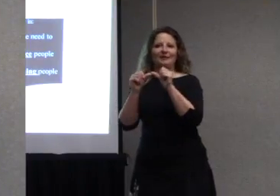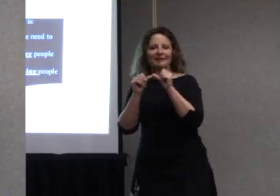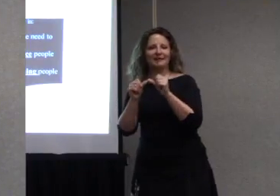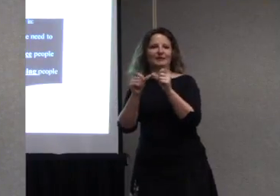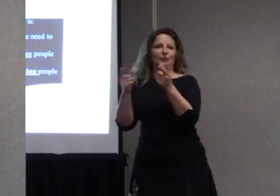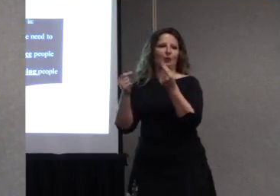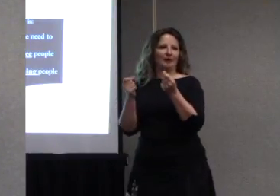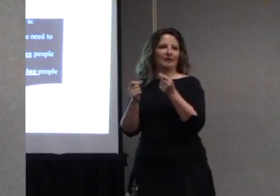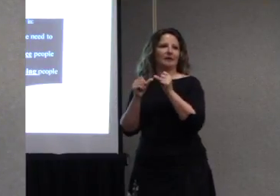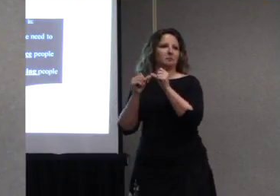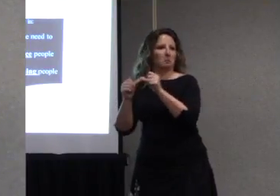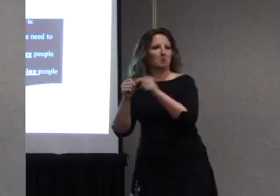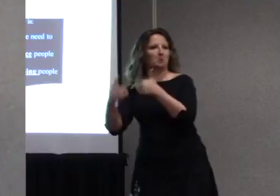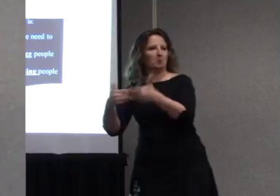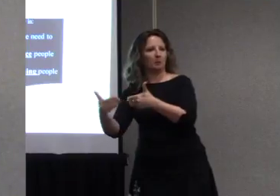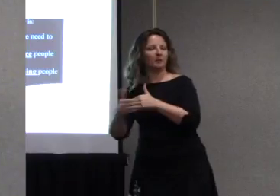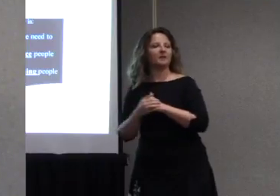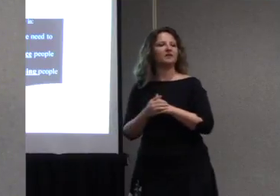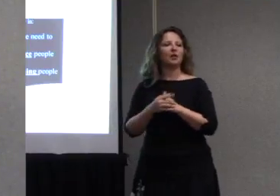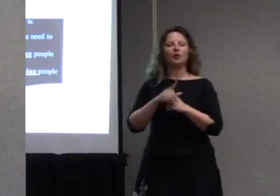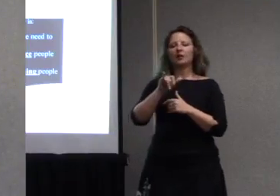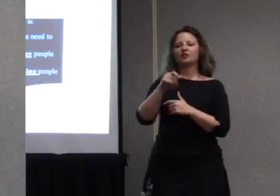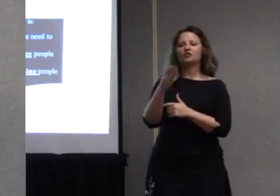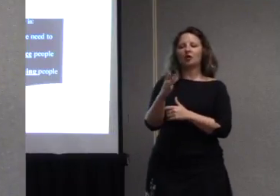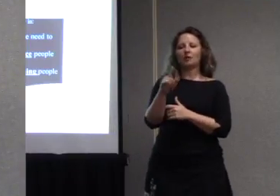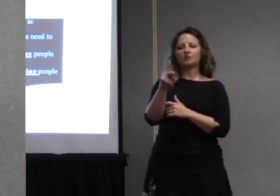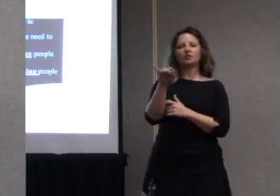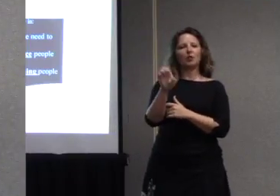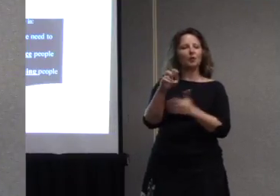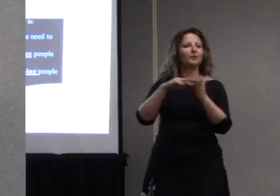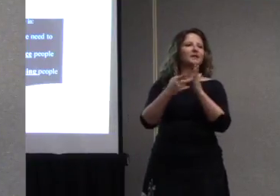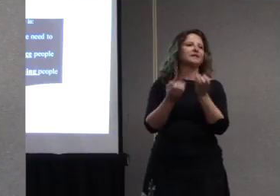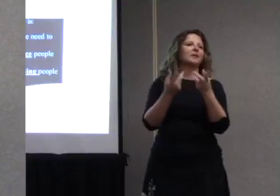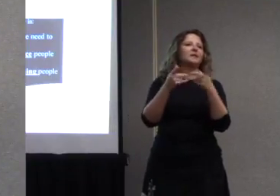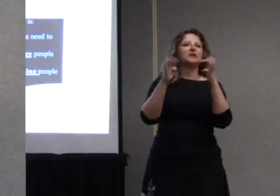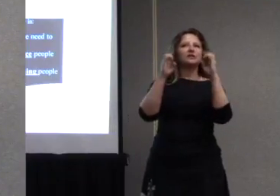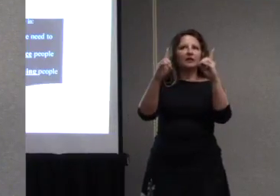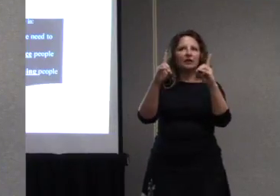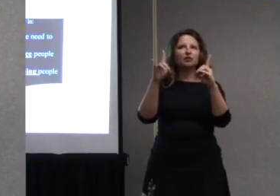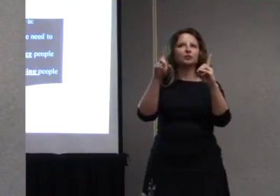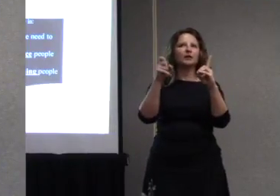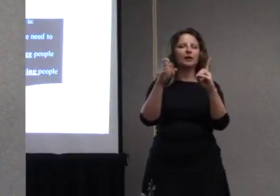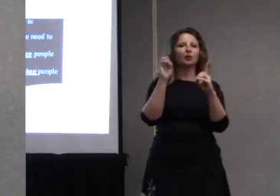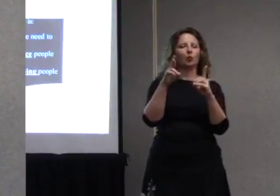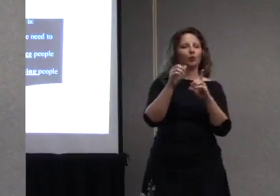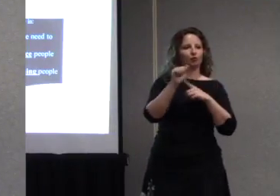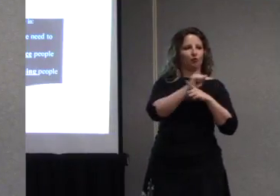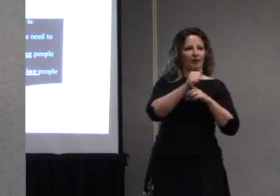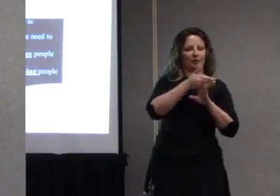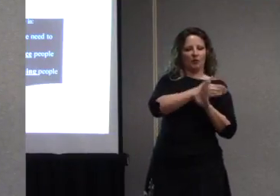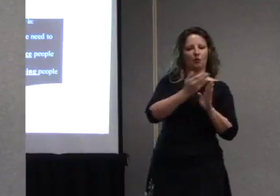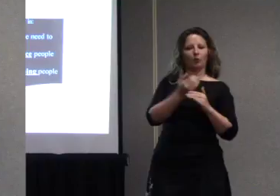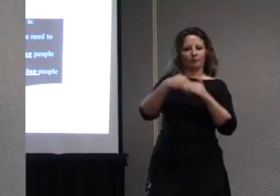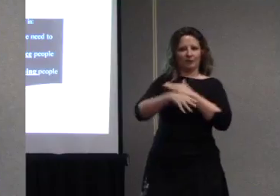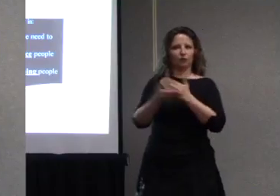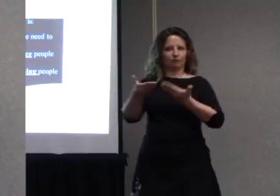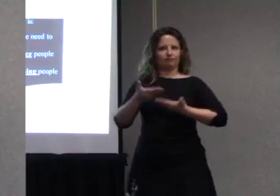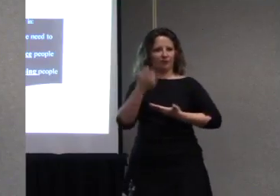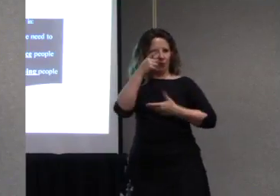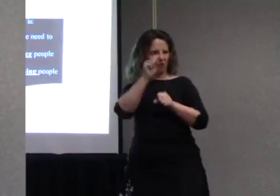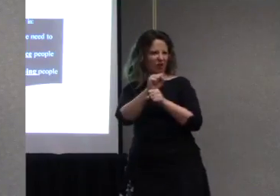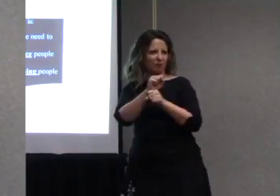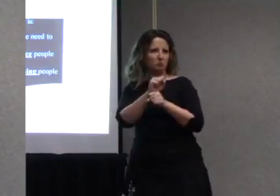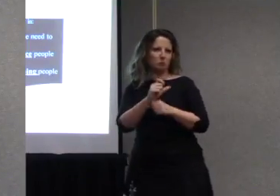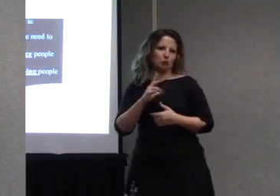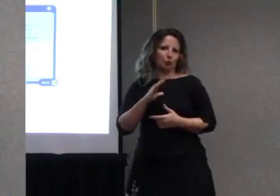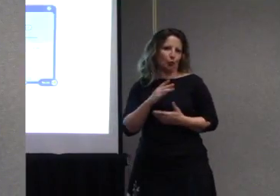means we're more persistent in what we did. And so job zones talk about how much education, how much experience, and on-the-job training you need in order to be able